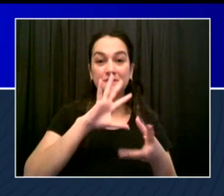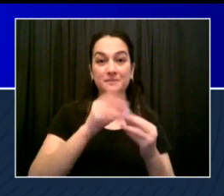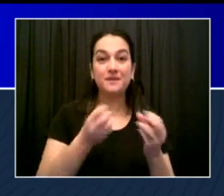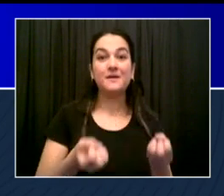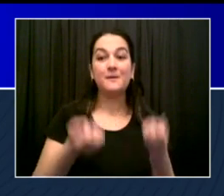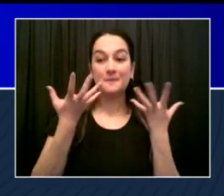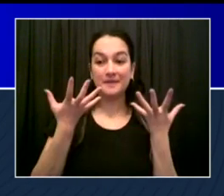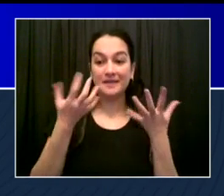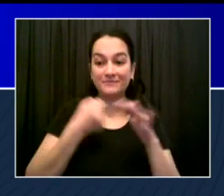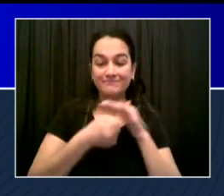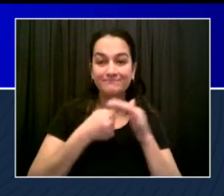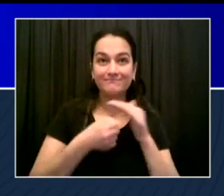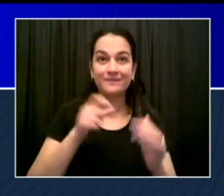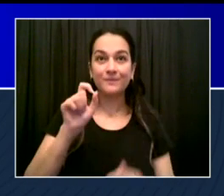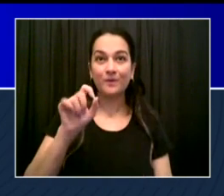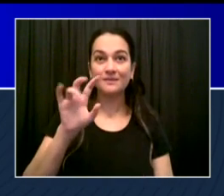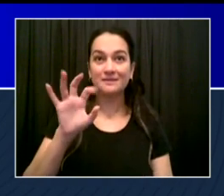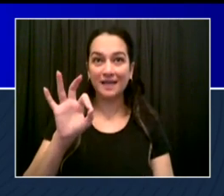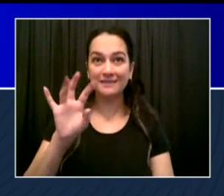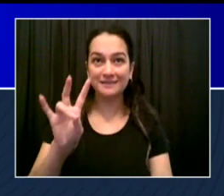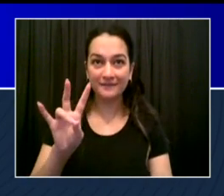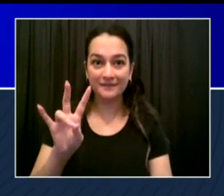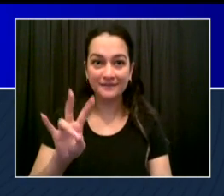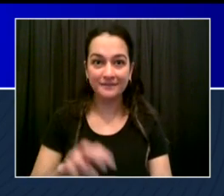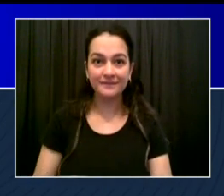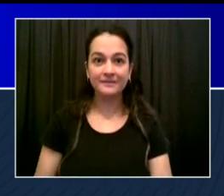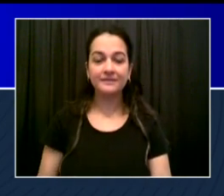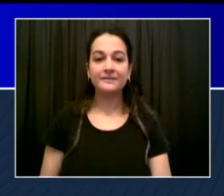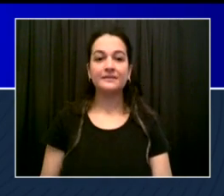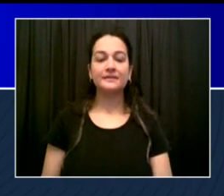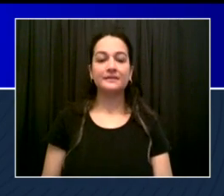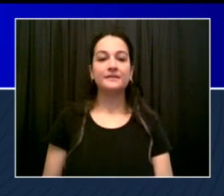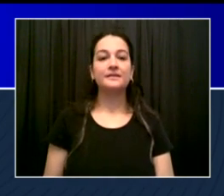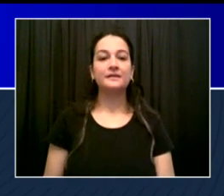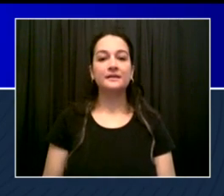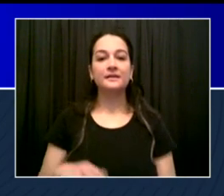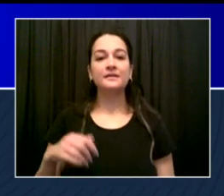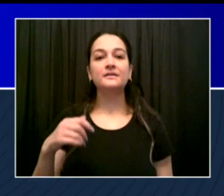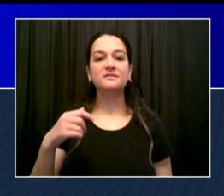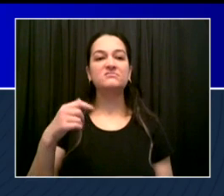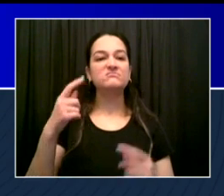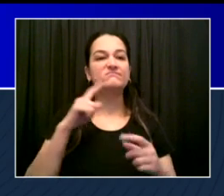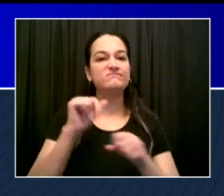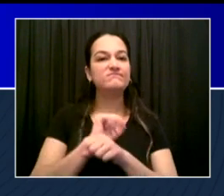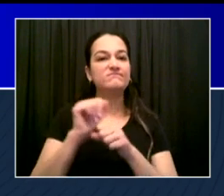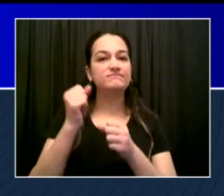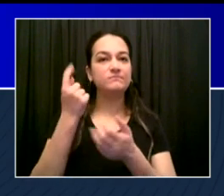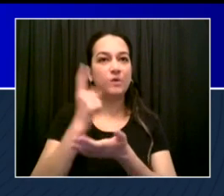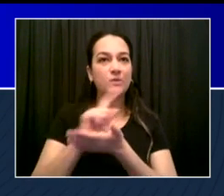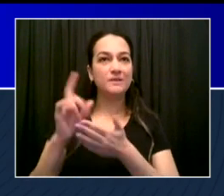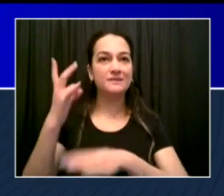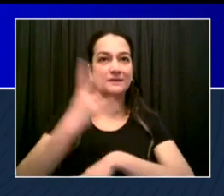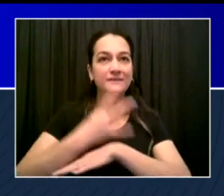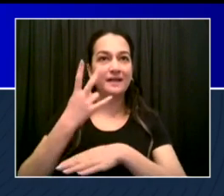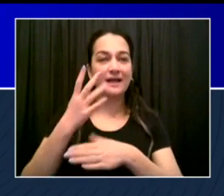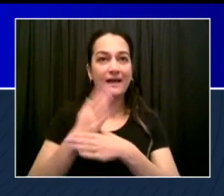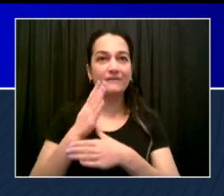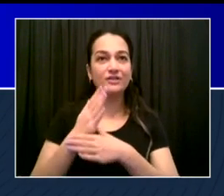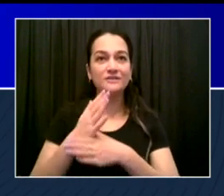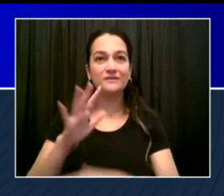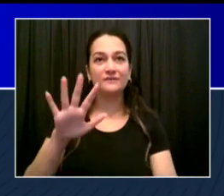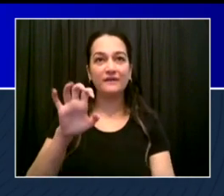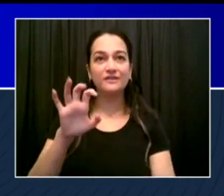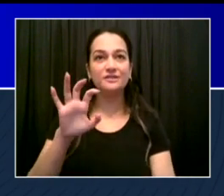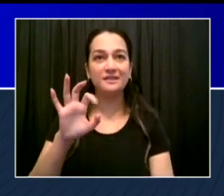Number two, new reported cases on a 7-day average. Today's report, 597 cases. Number three, percentage of people testing positive citywide